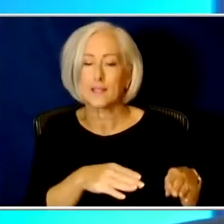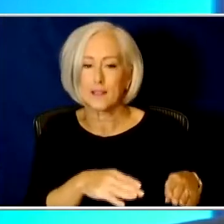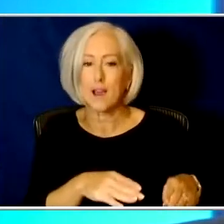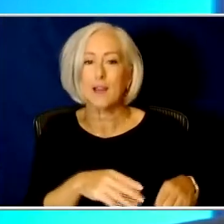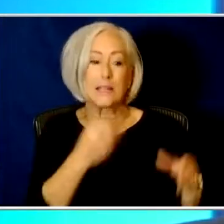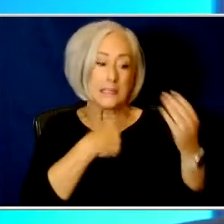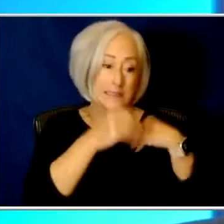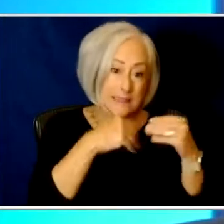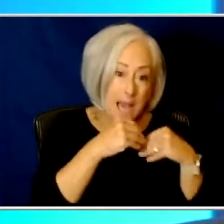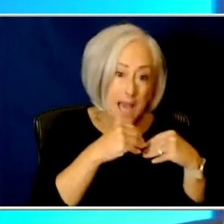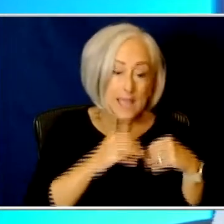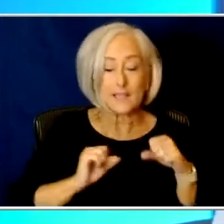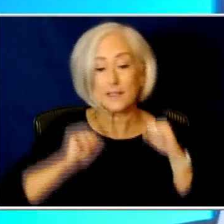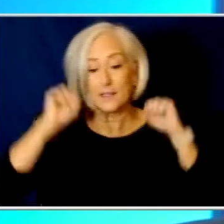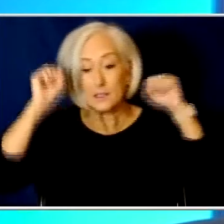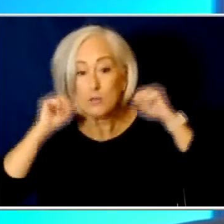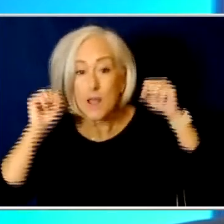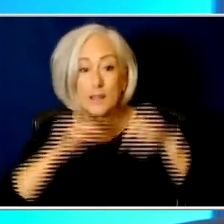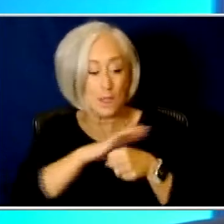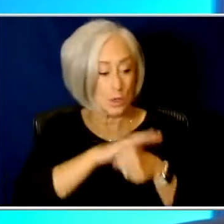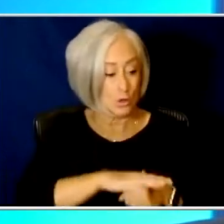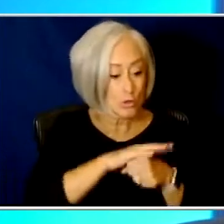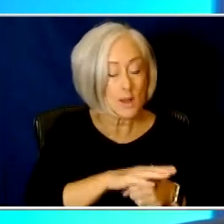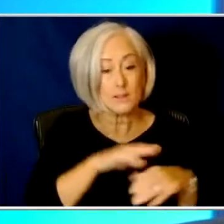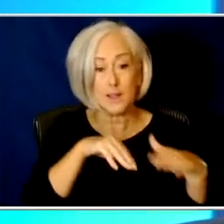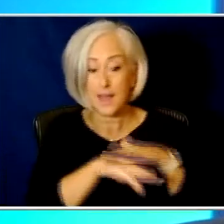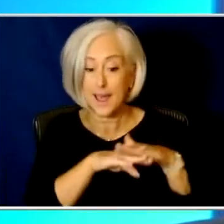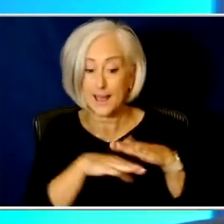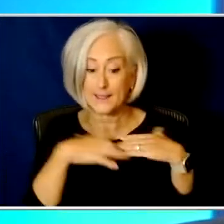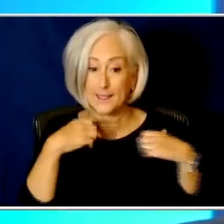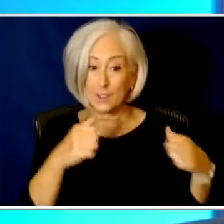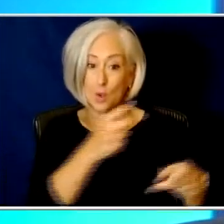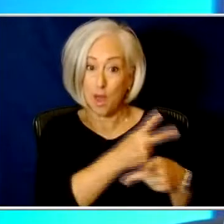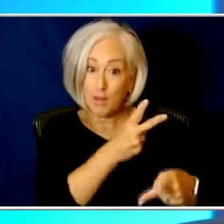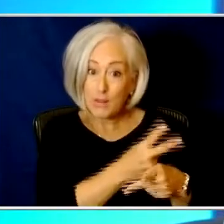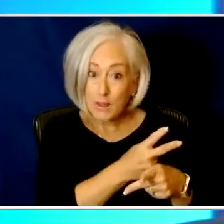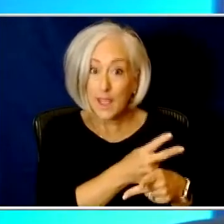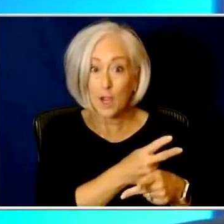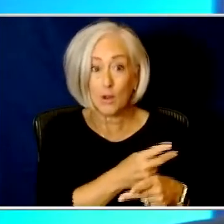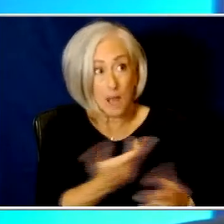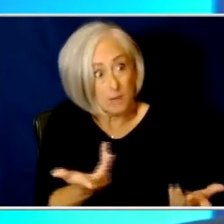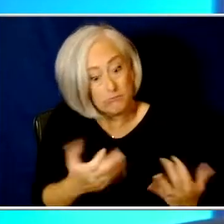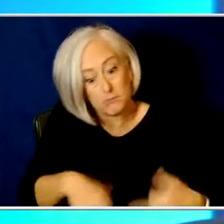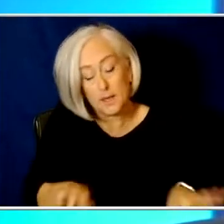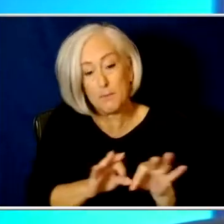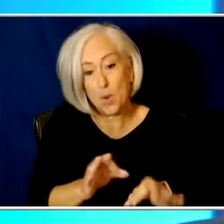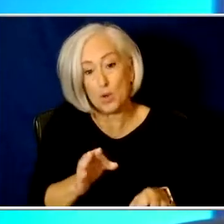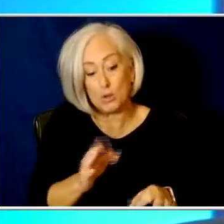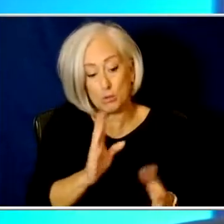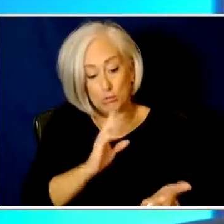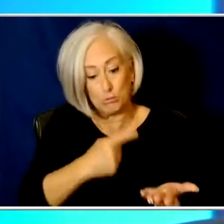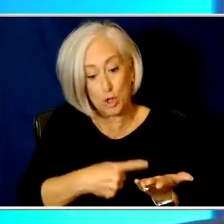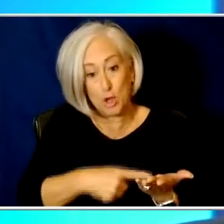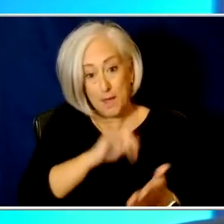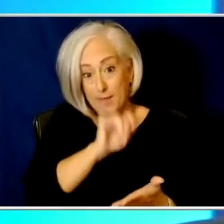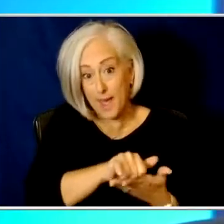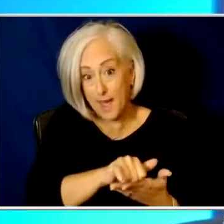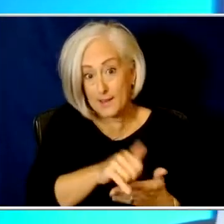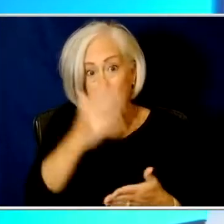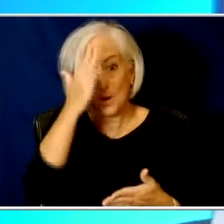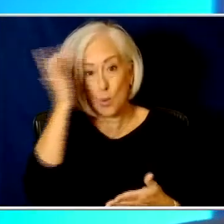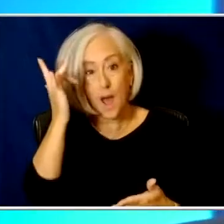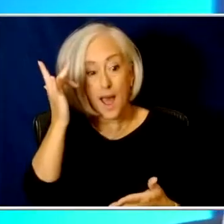healthcare. And I think it's very important that we should also address that, because the higher mortality rate has to do with later detection